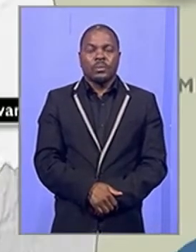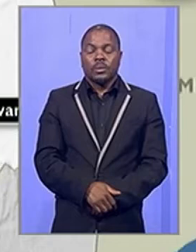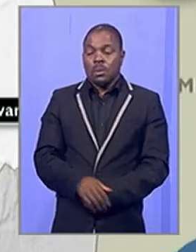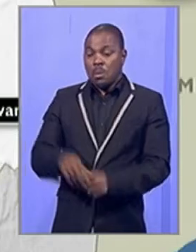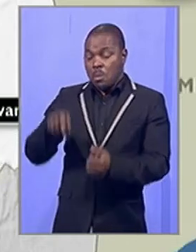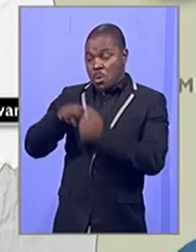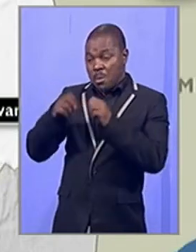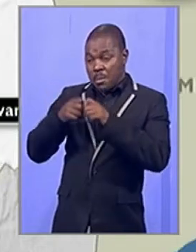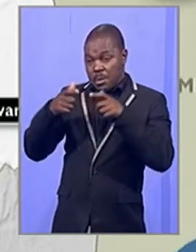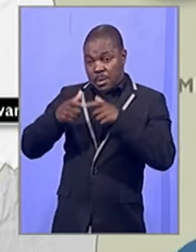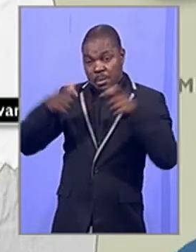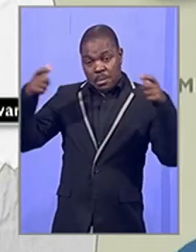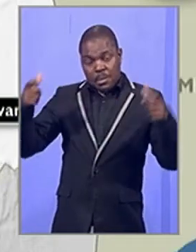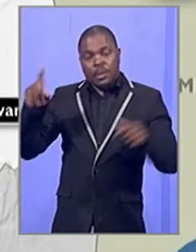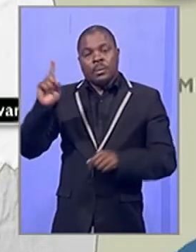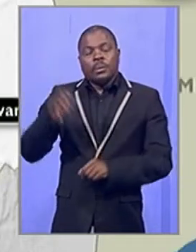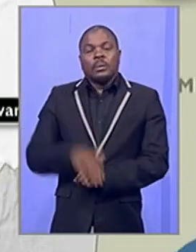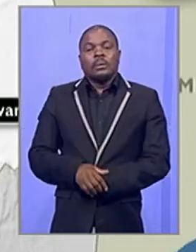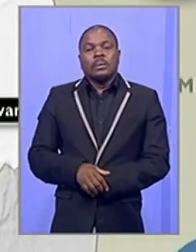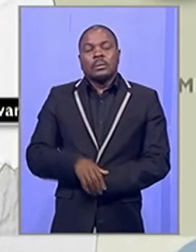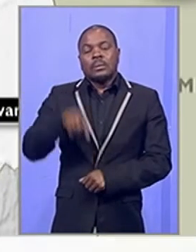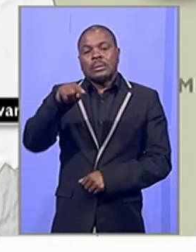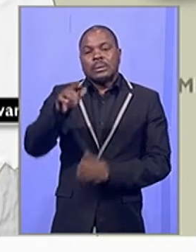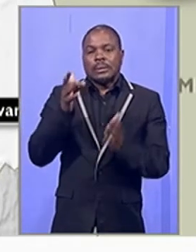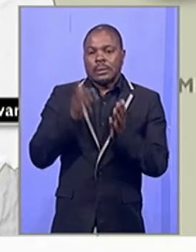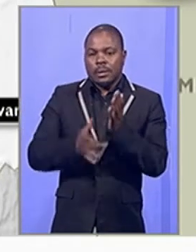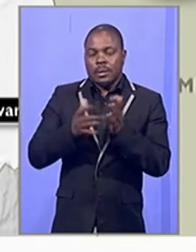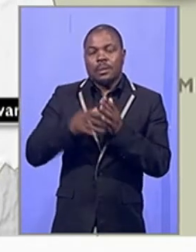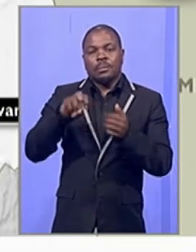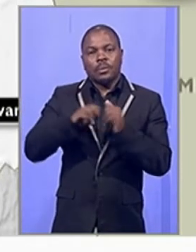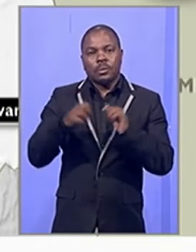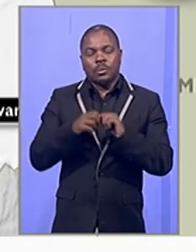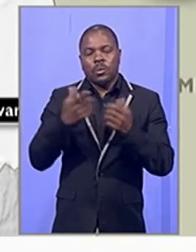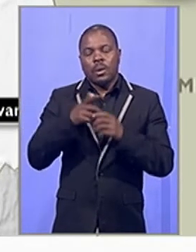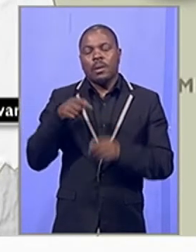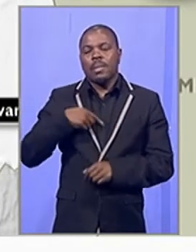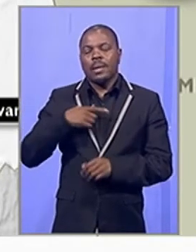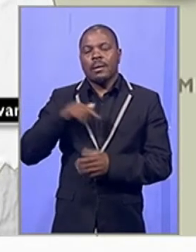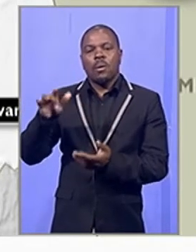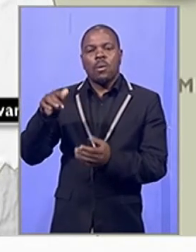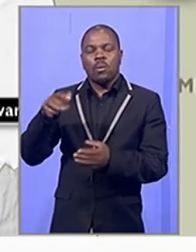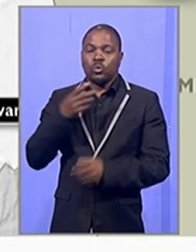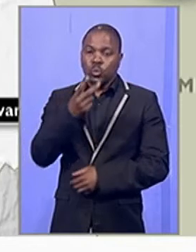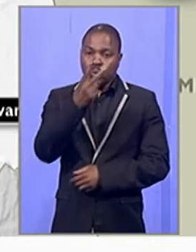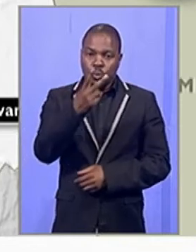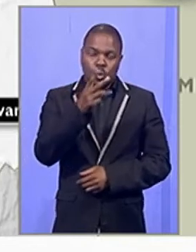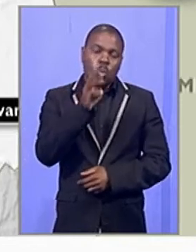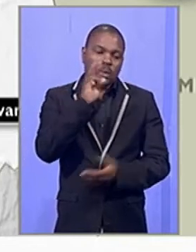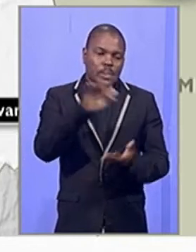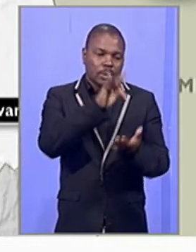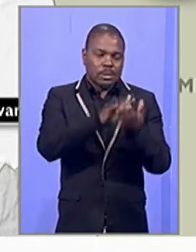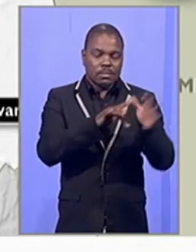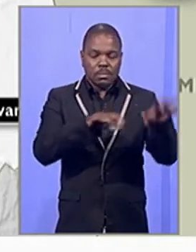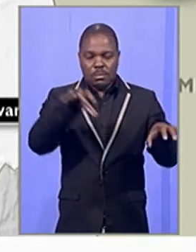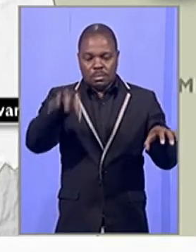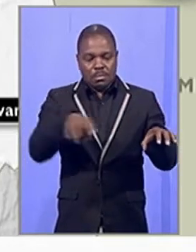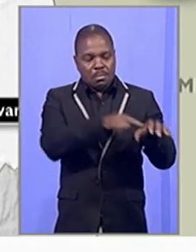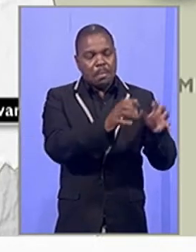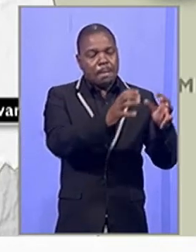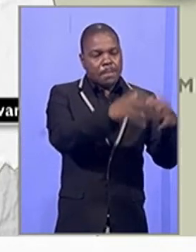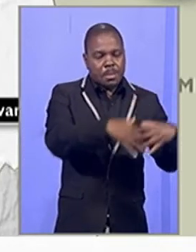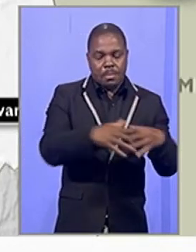ba rena bo bogolo ebile bothata ba setegeniki mo di-pump stationeng tša rena tše pedi tše di ileng tša